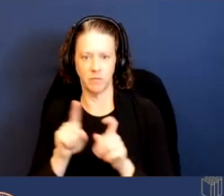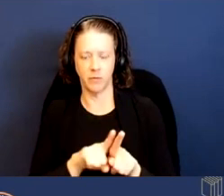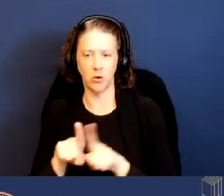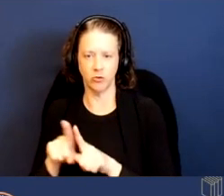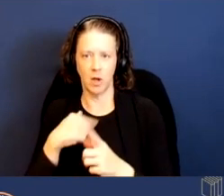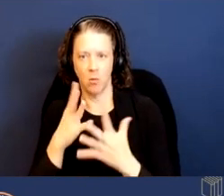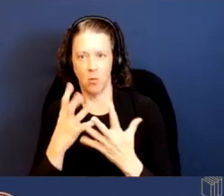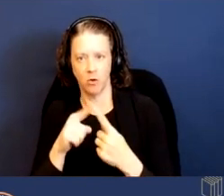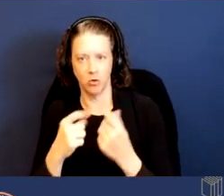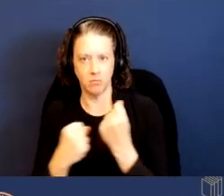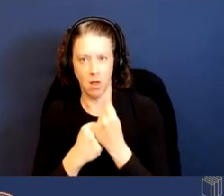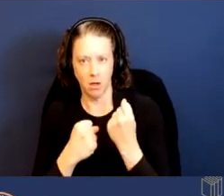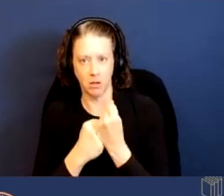plug,